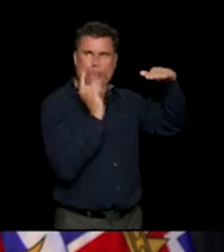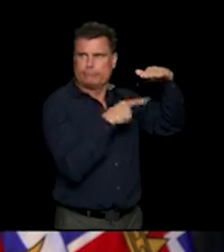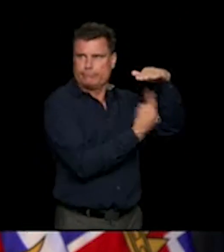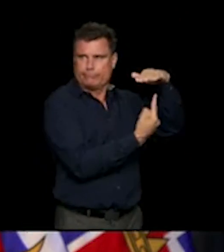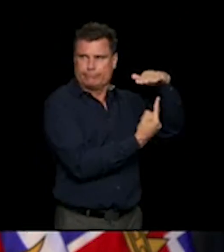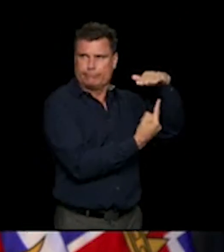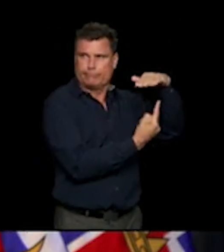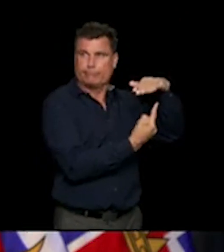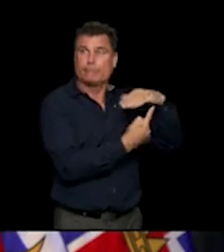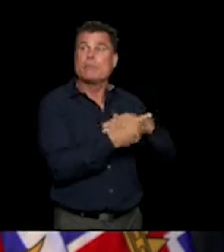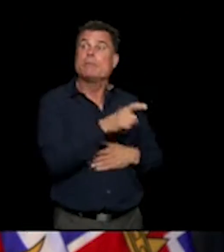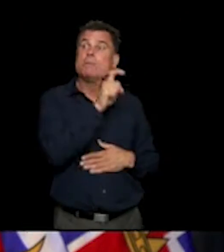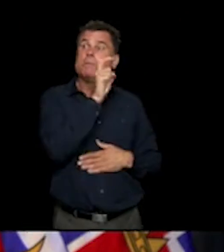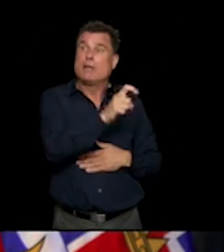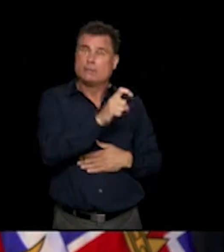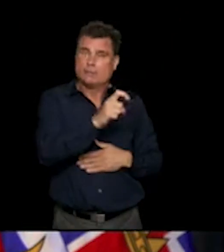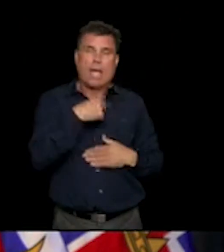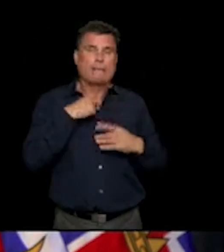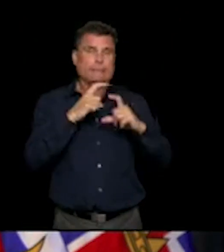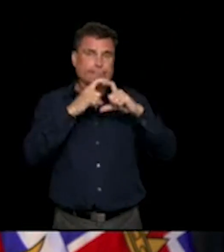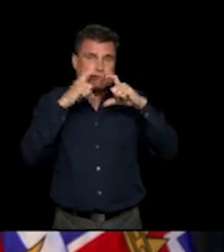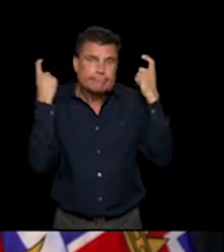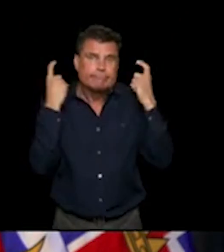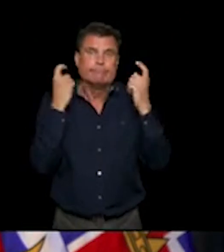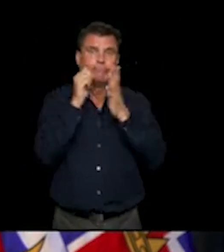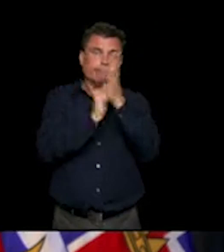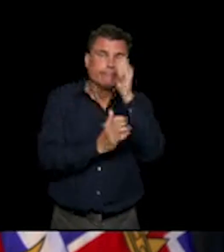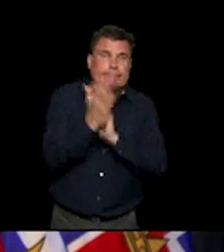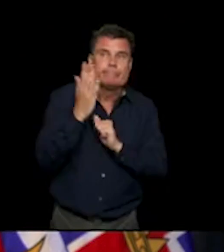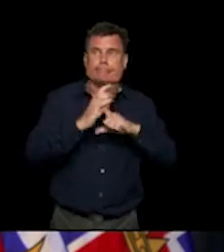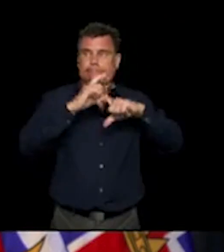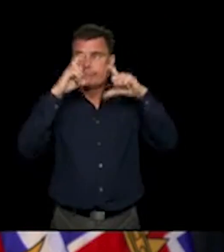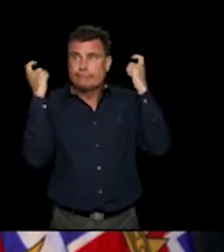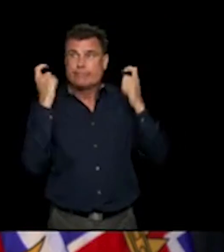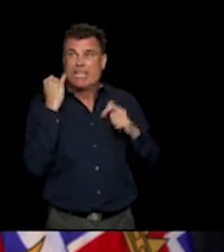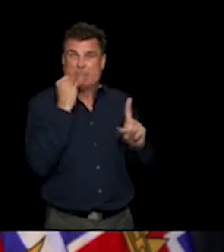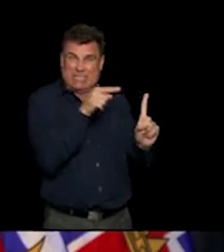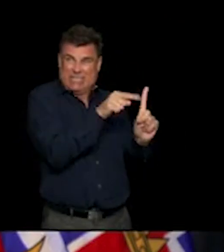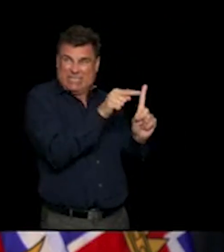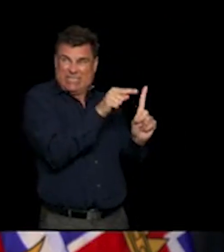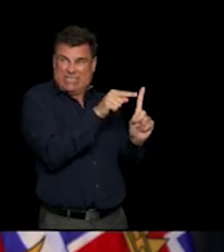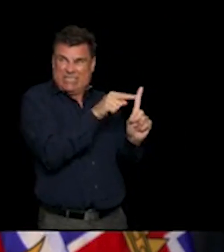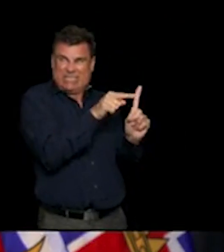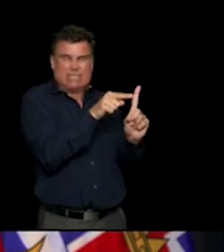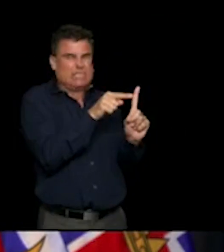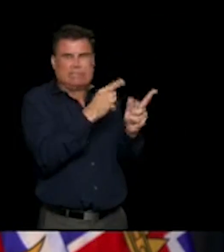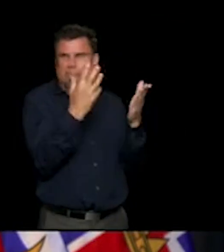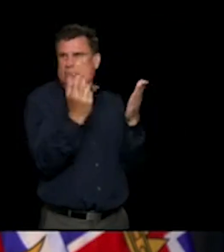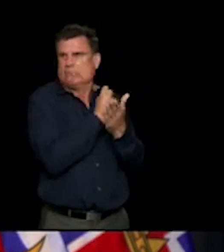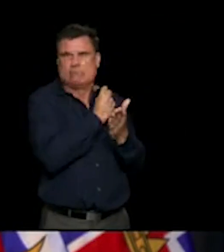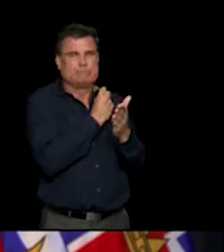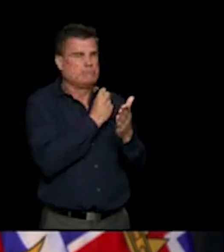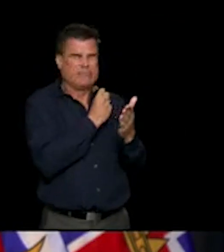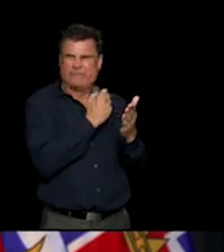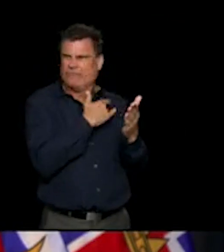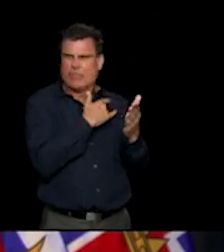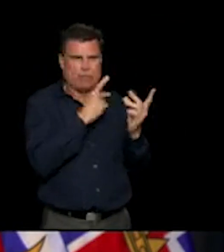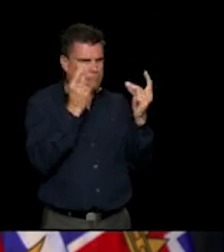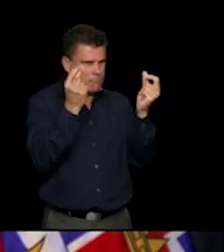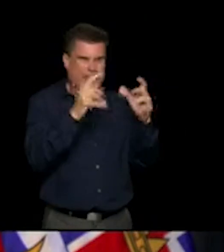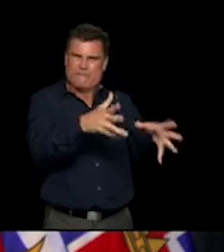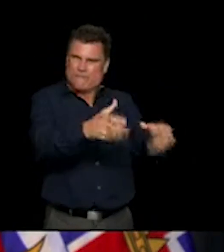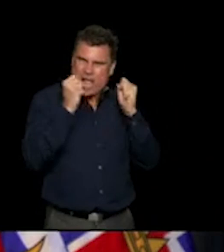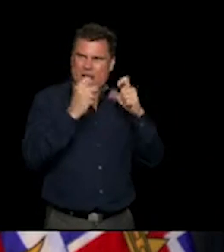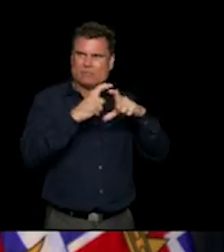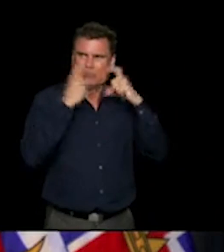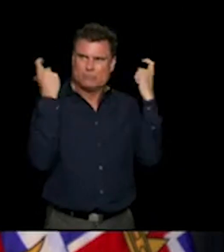wearing a PPE. The individual suspected of having maybe COVID-like symptoms would wear a mask.